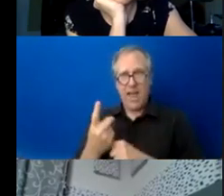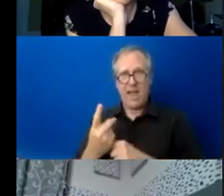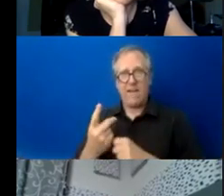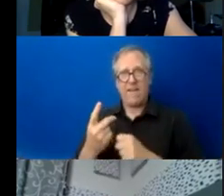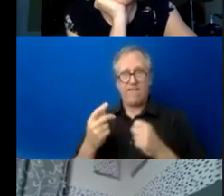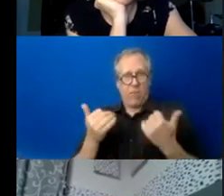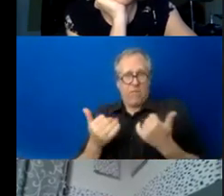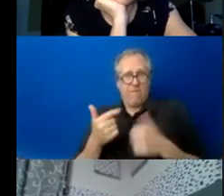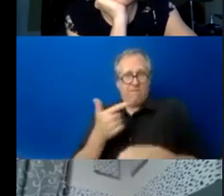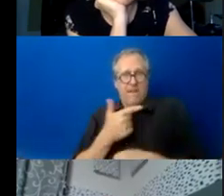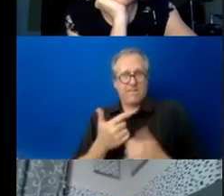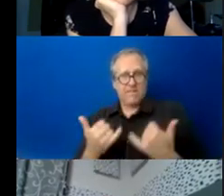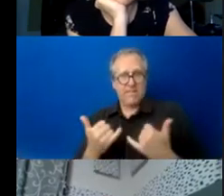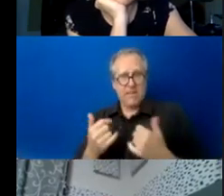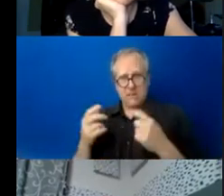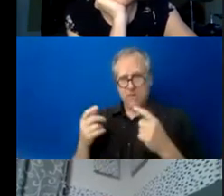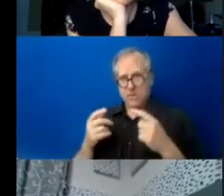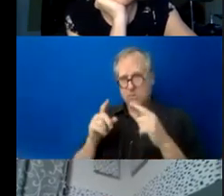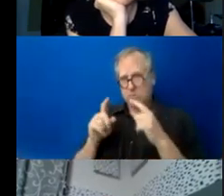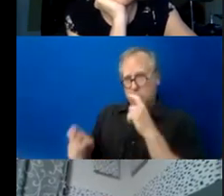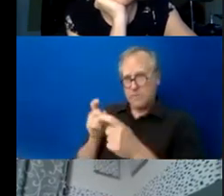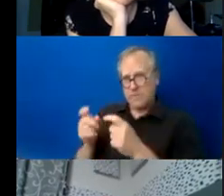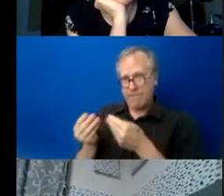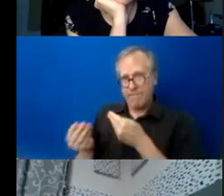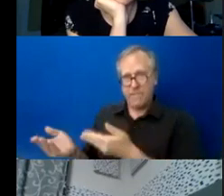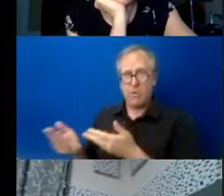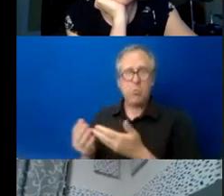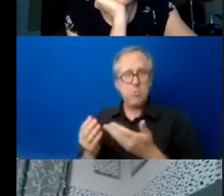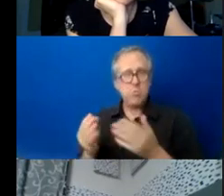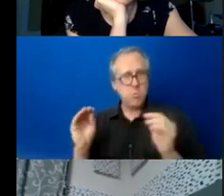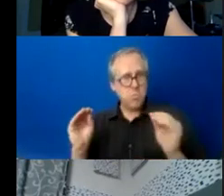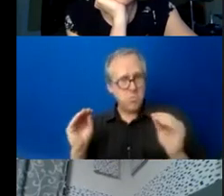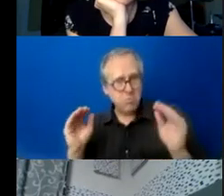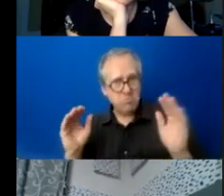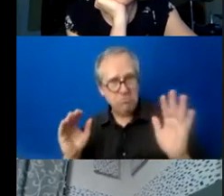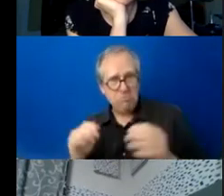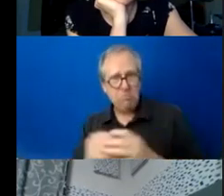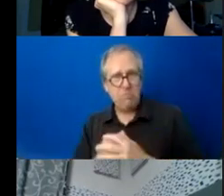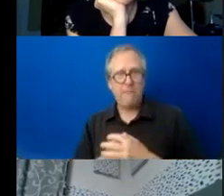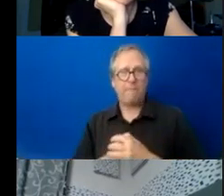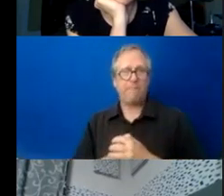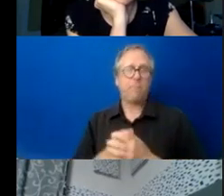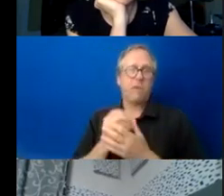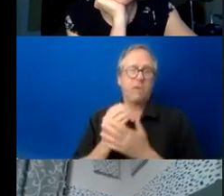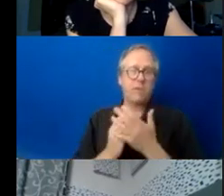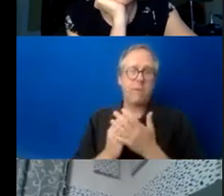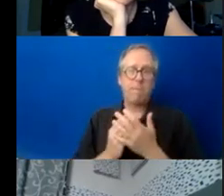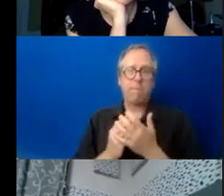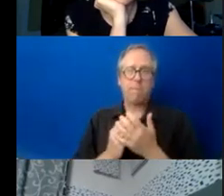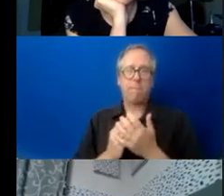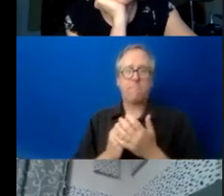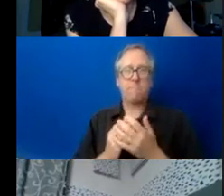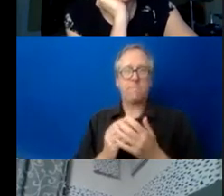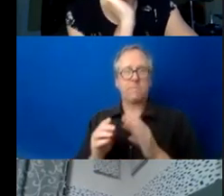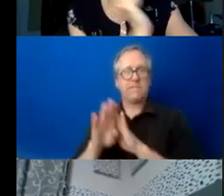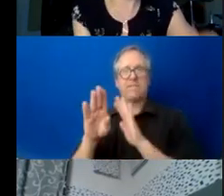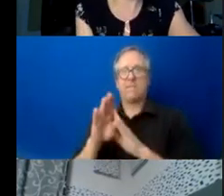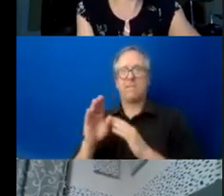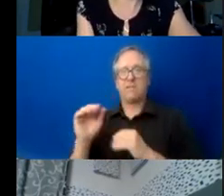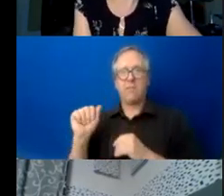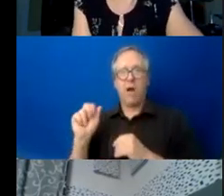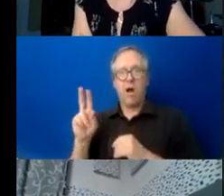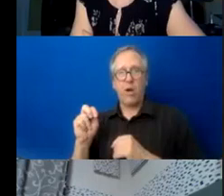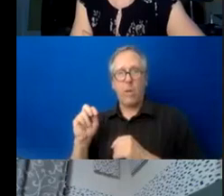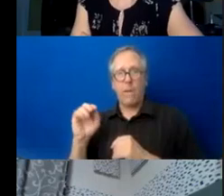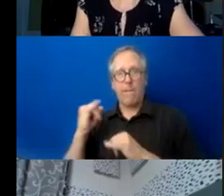that we have been able to give the trials on. And we aren't seeing, those like, some like weird, all of a sudden developing some autoimmune issue,